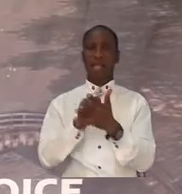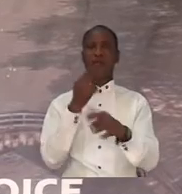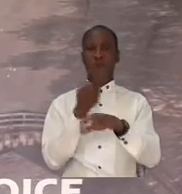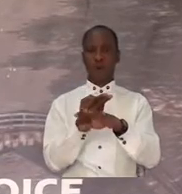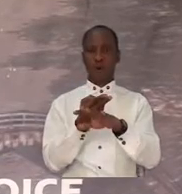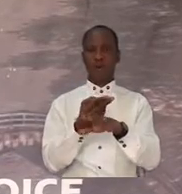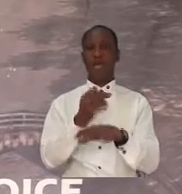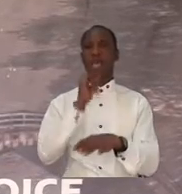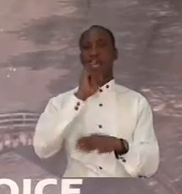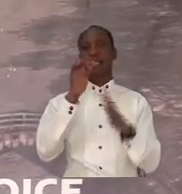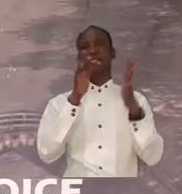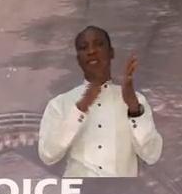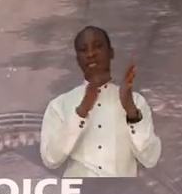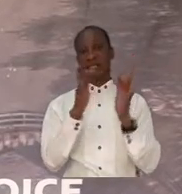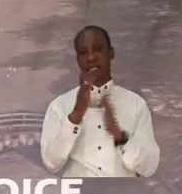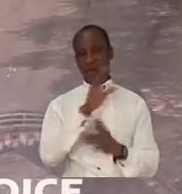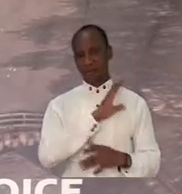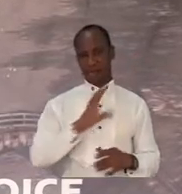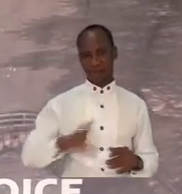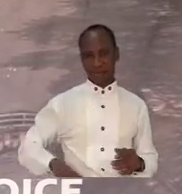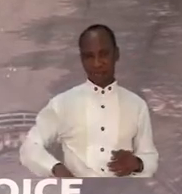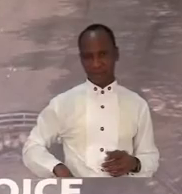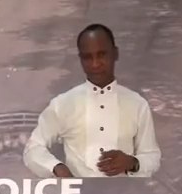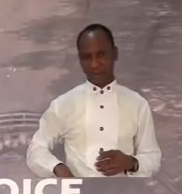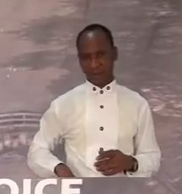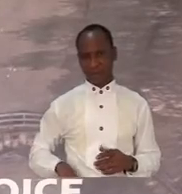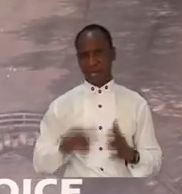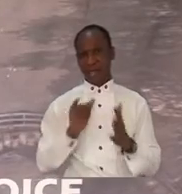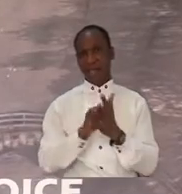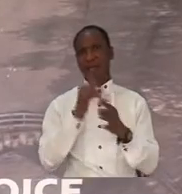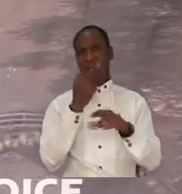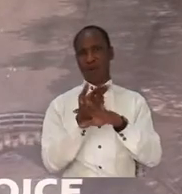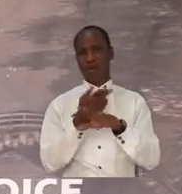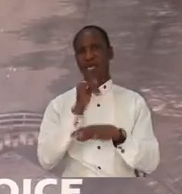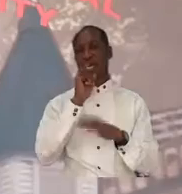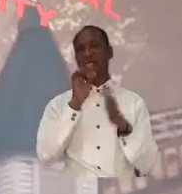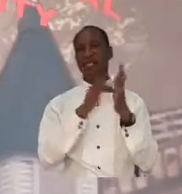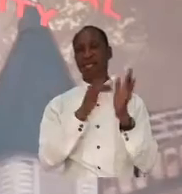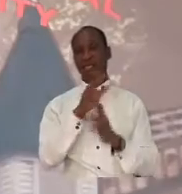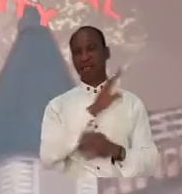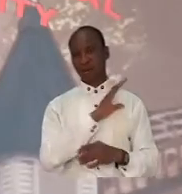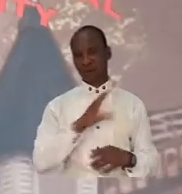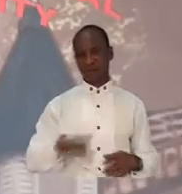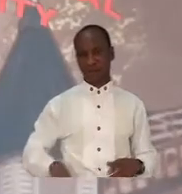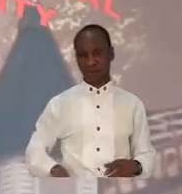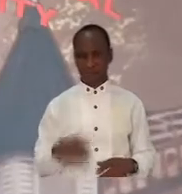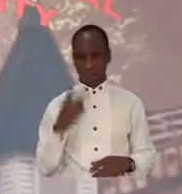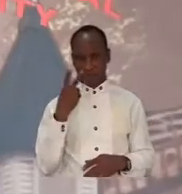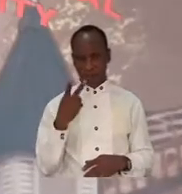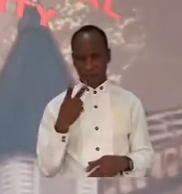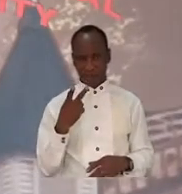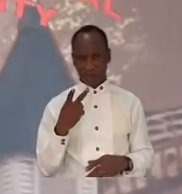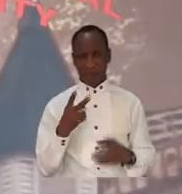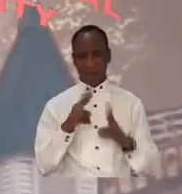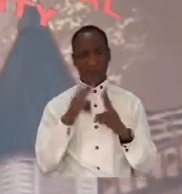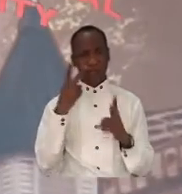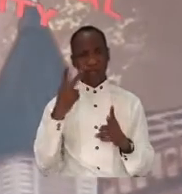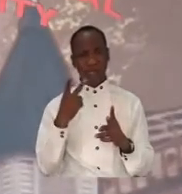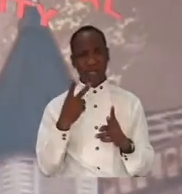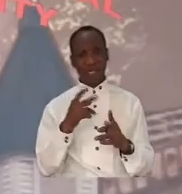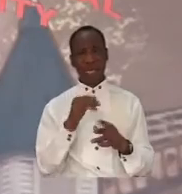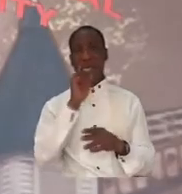that rock, was Christ. Very interesting. So you see, when they passed through the Red